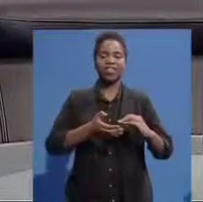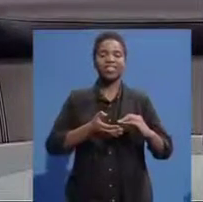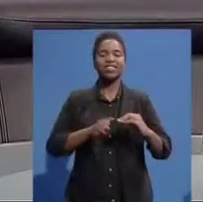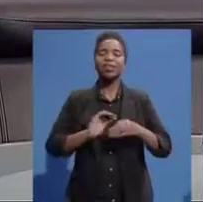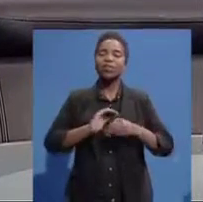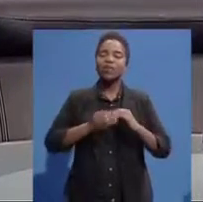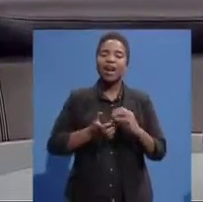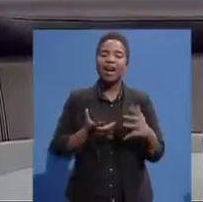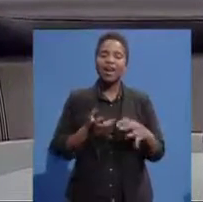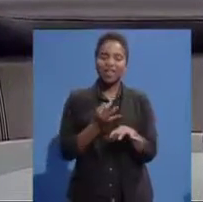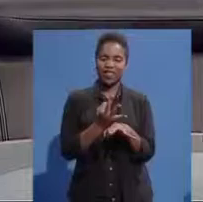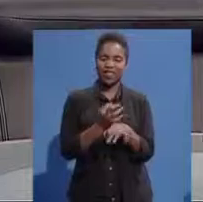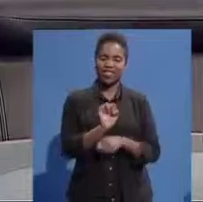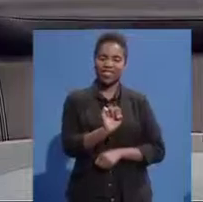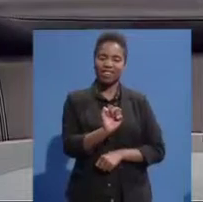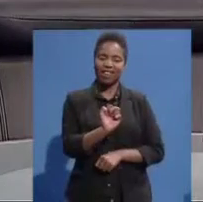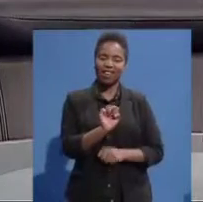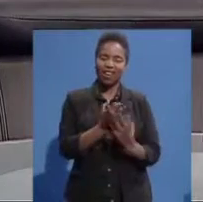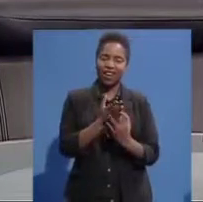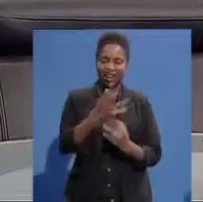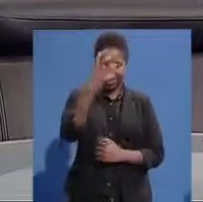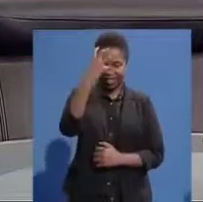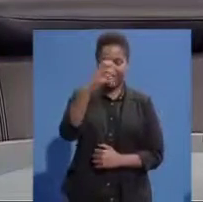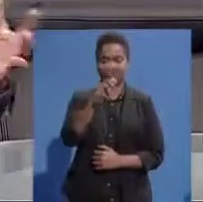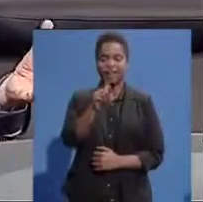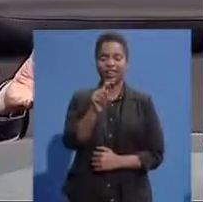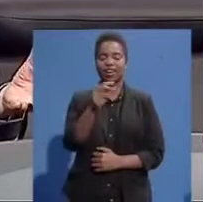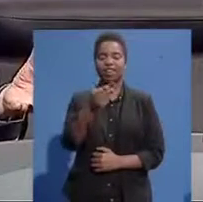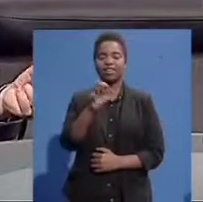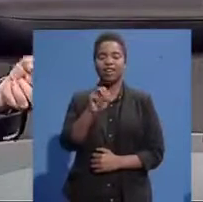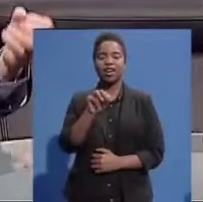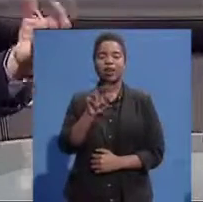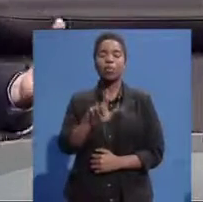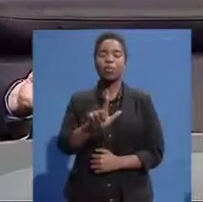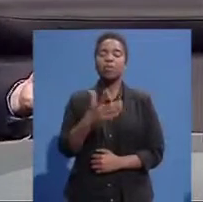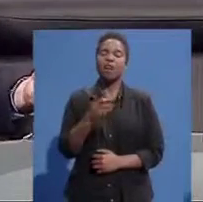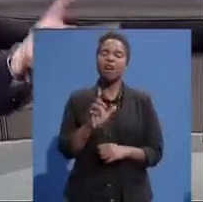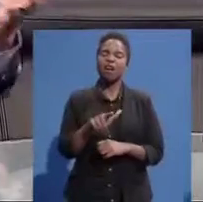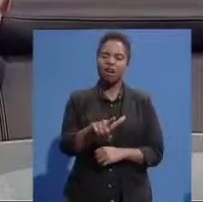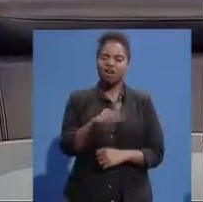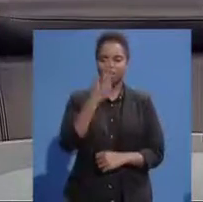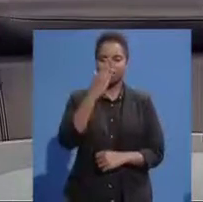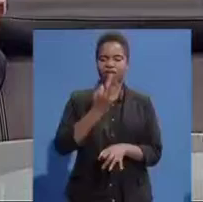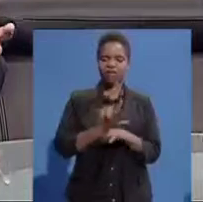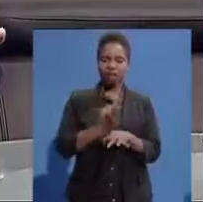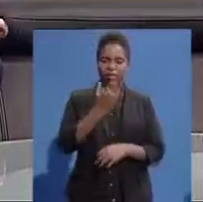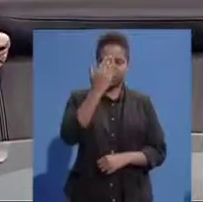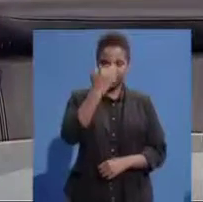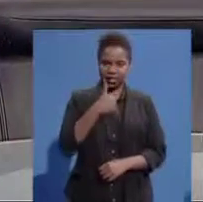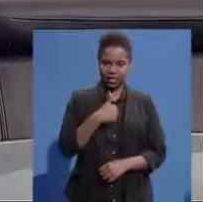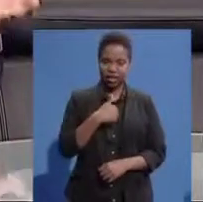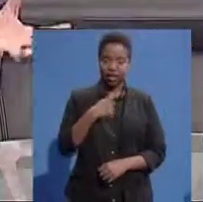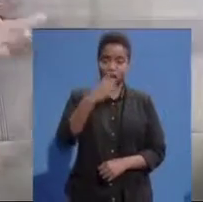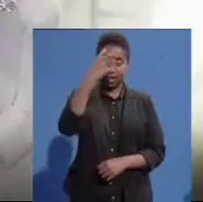indeed by the king of the Tembu tribe. His father was ill, was dying, and gave him to the king and